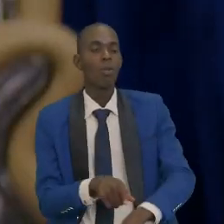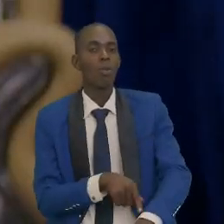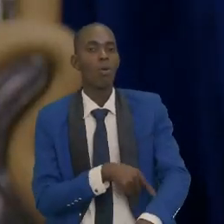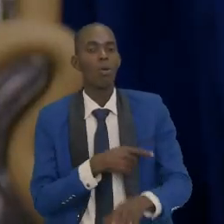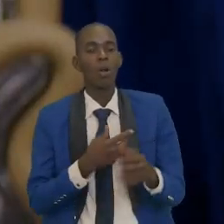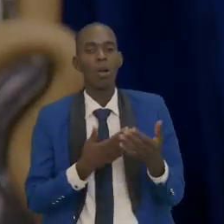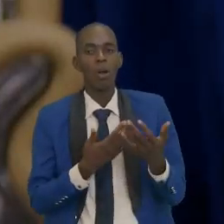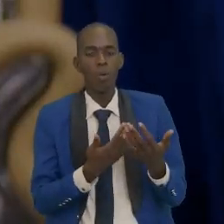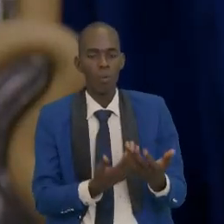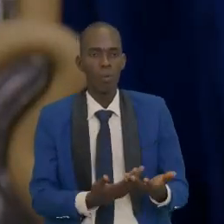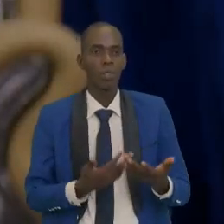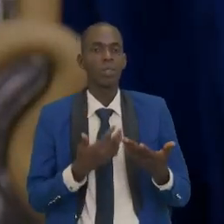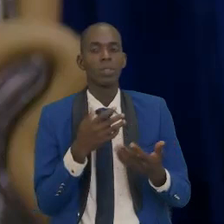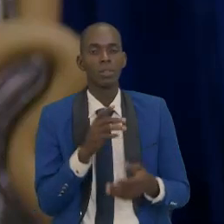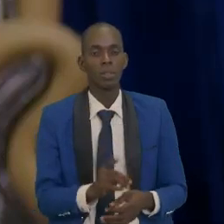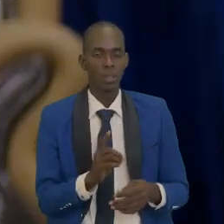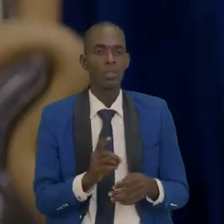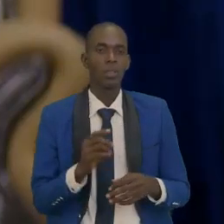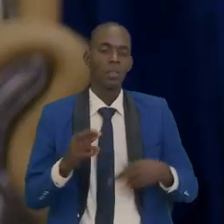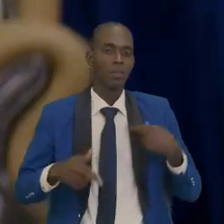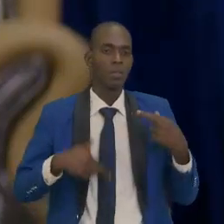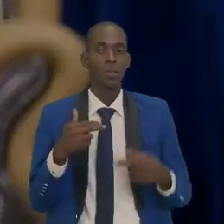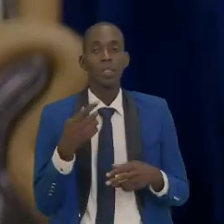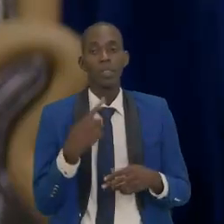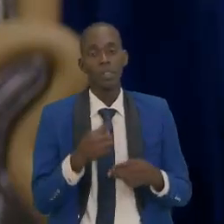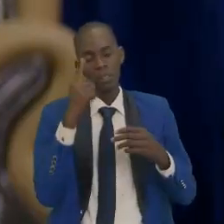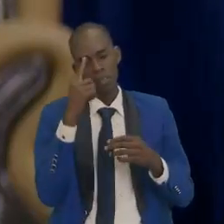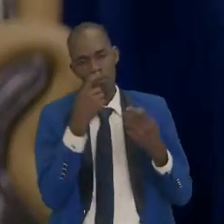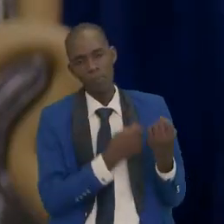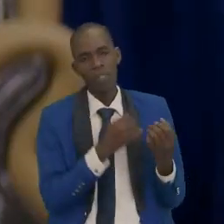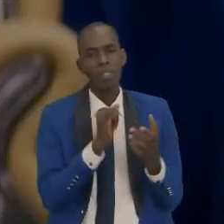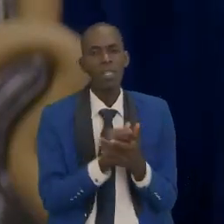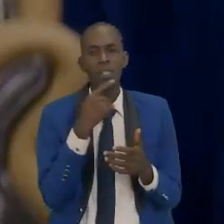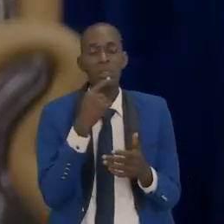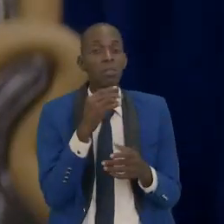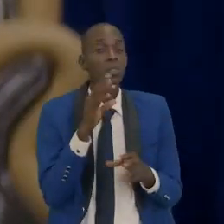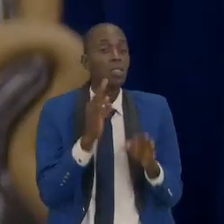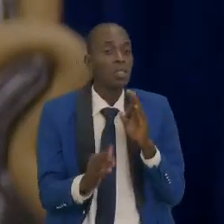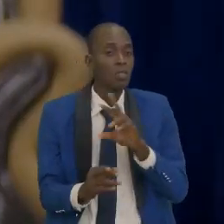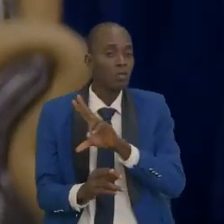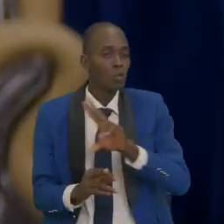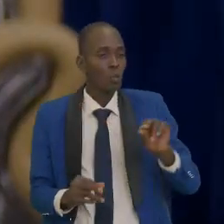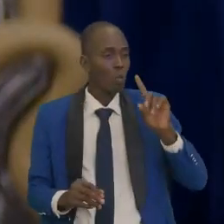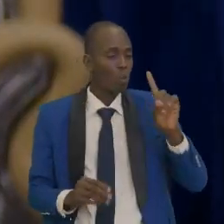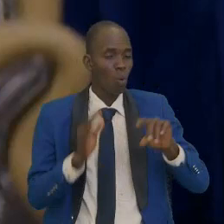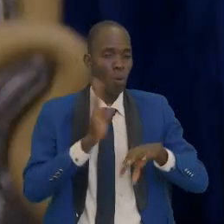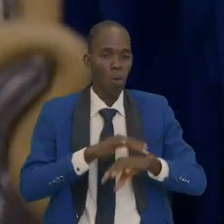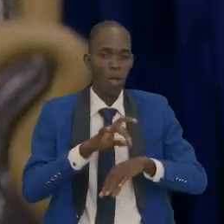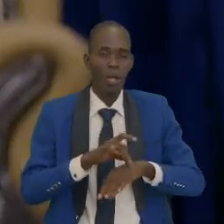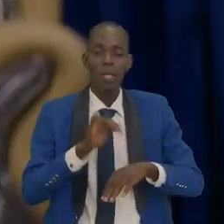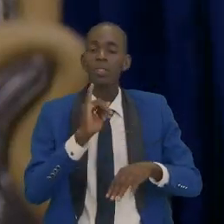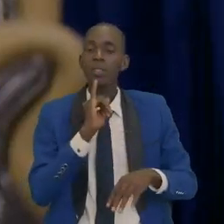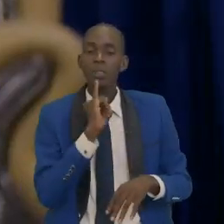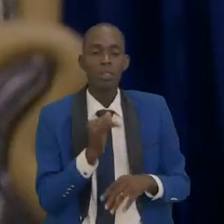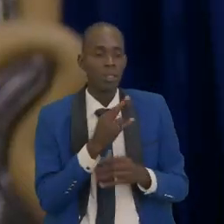and the pain that says even if nobody else is righteous I will have the